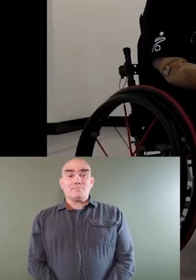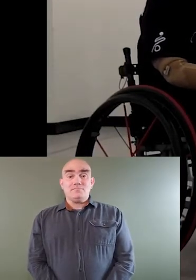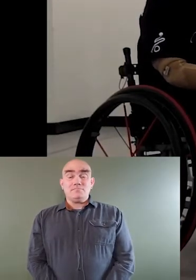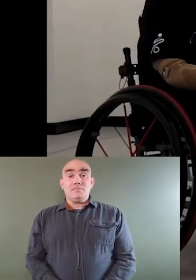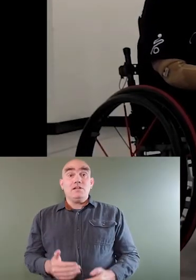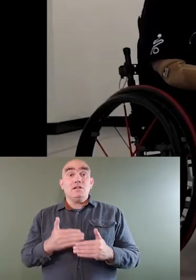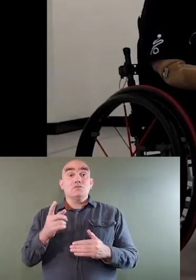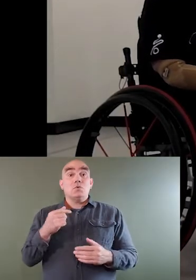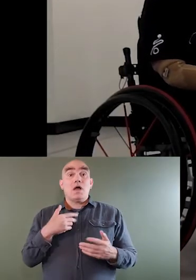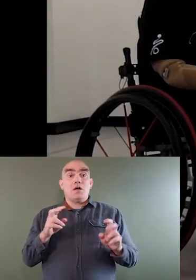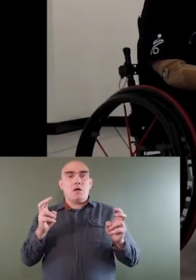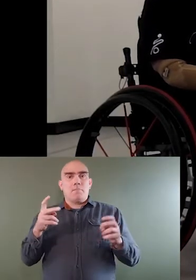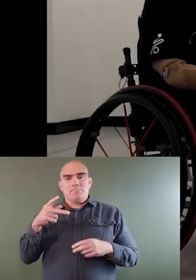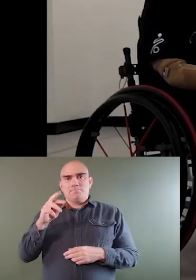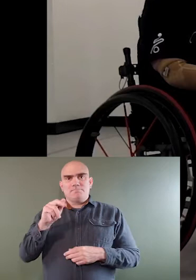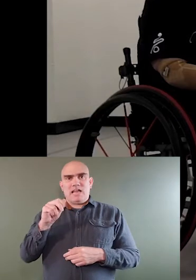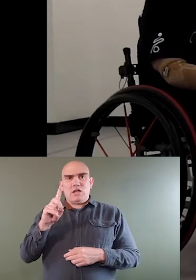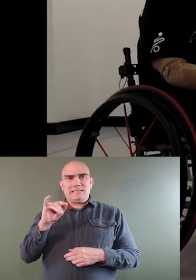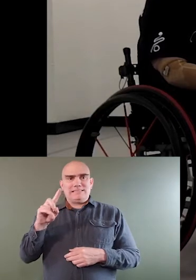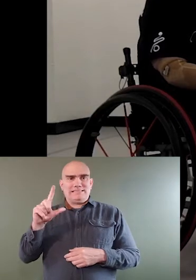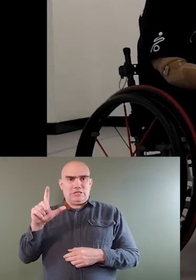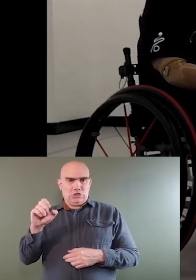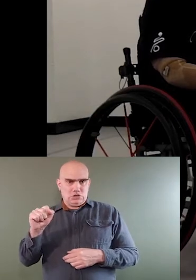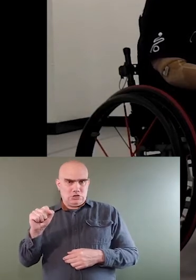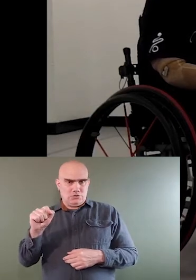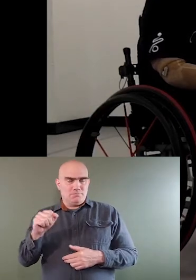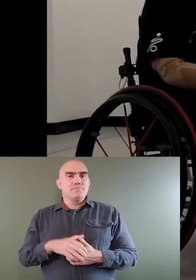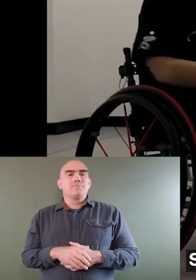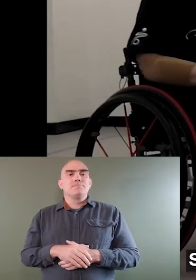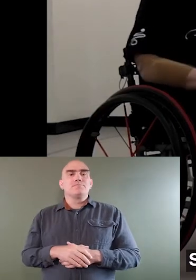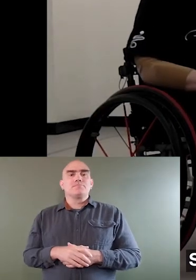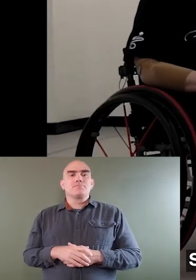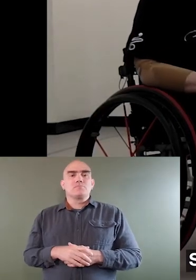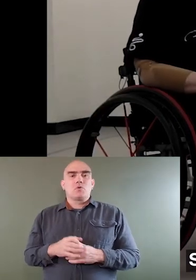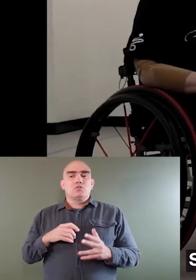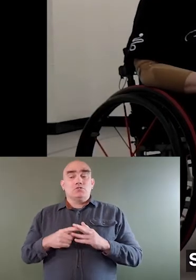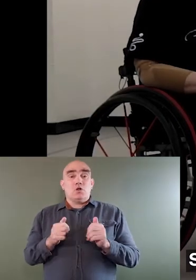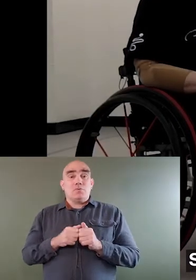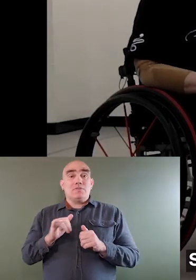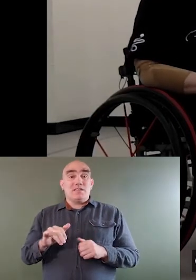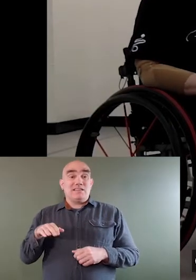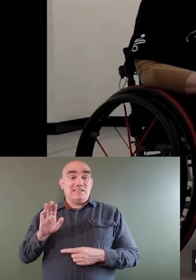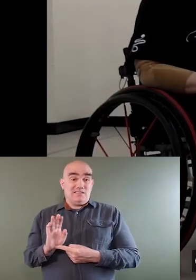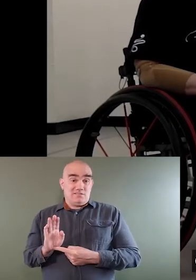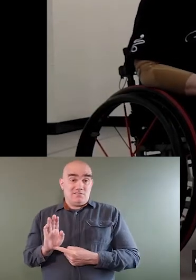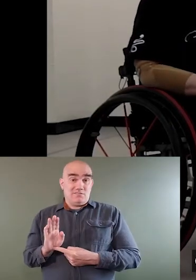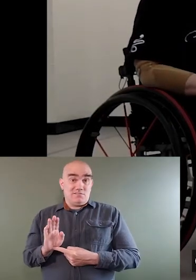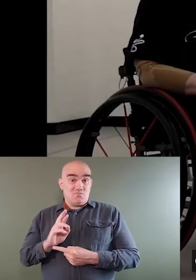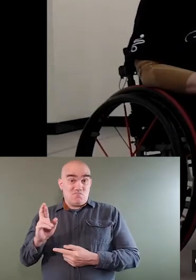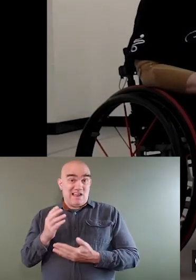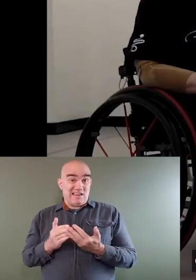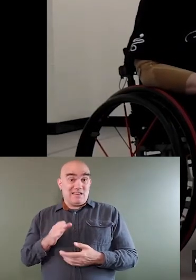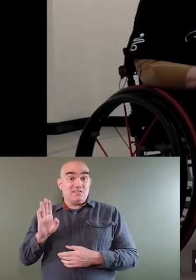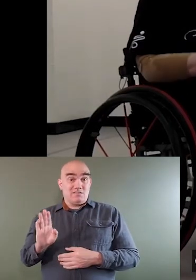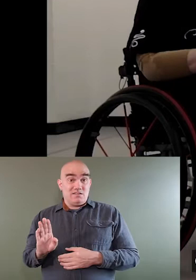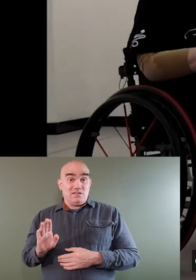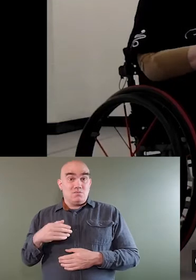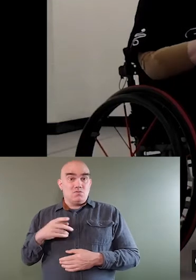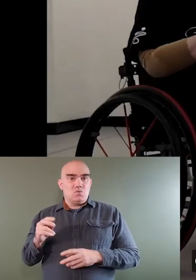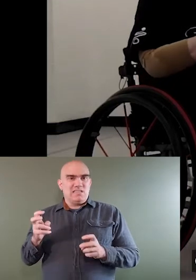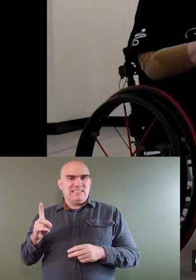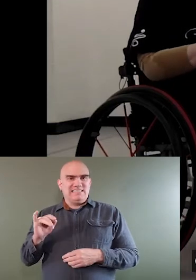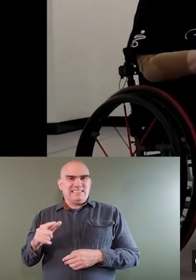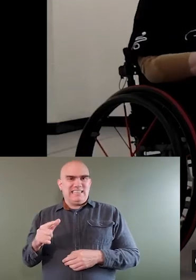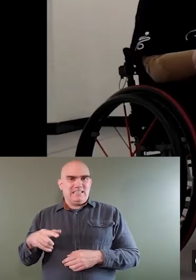Let's do next our paradiddles. So we're going to begin with the heel of the right hand, and we do